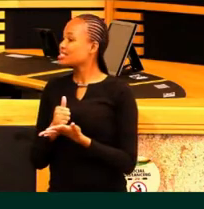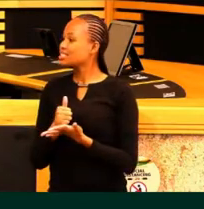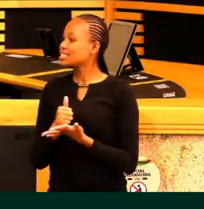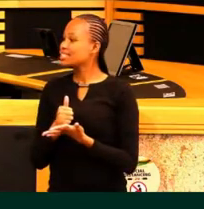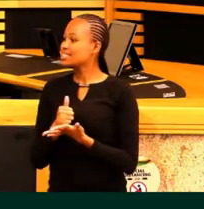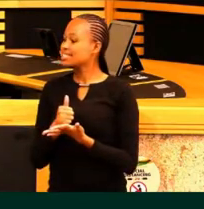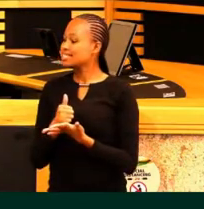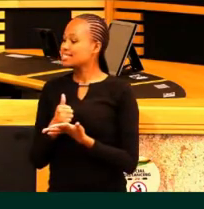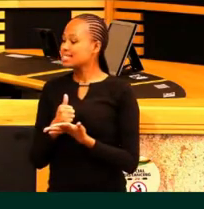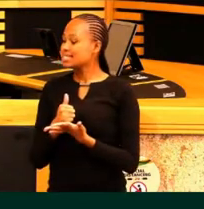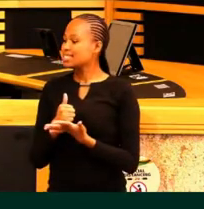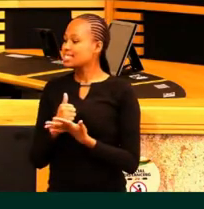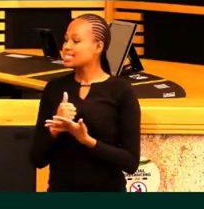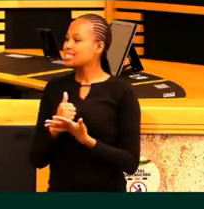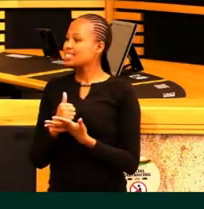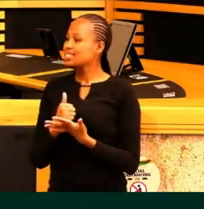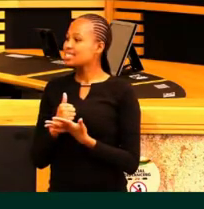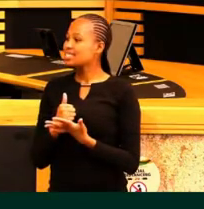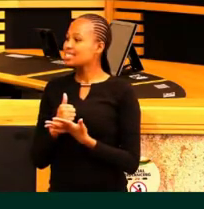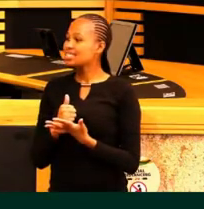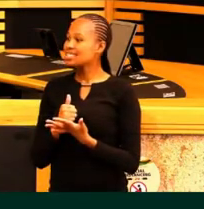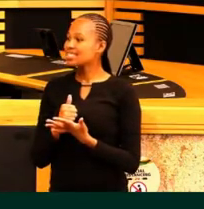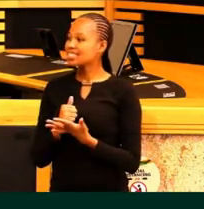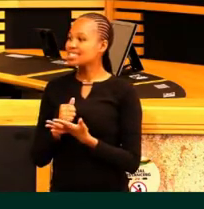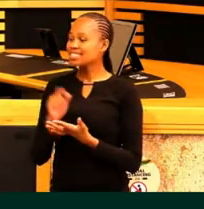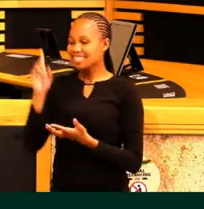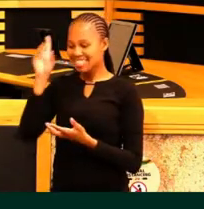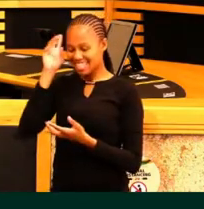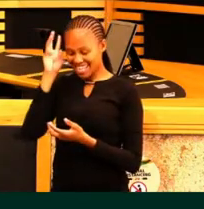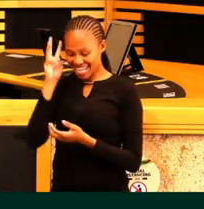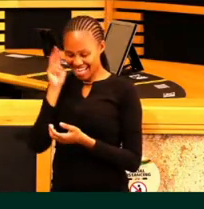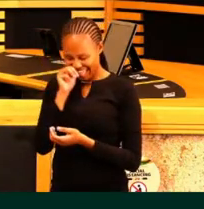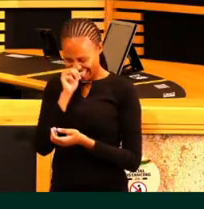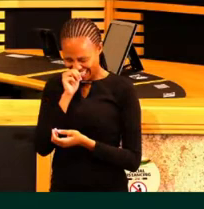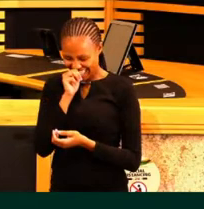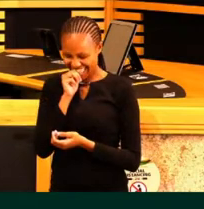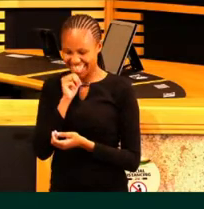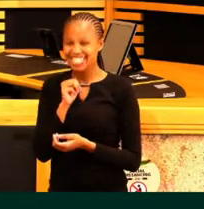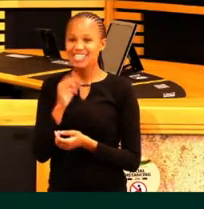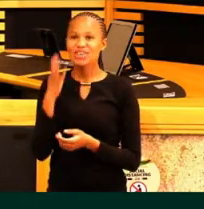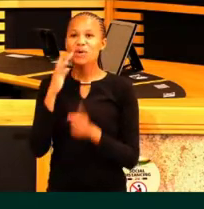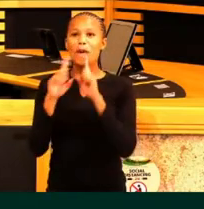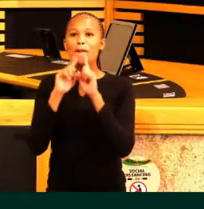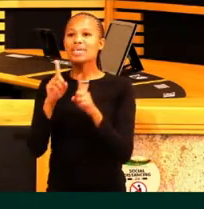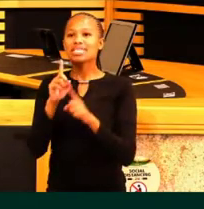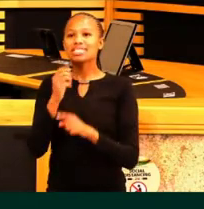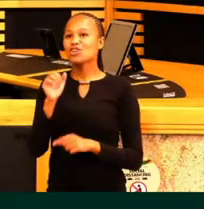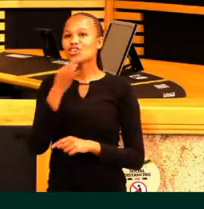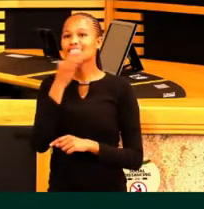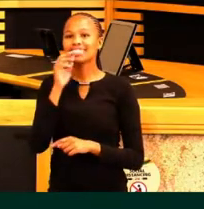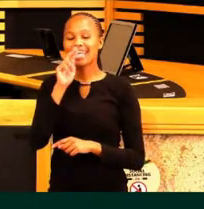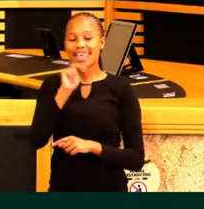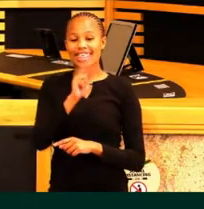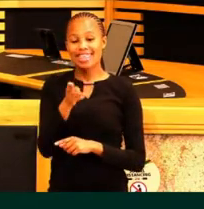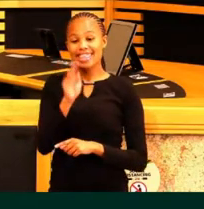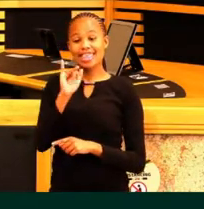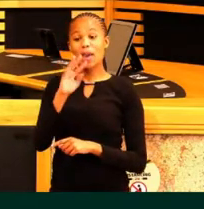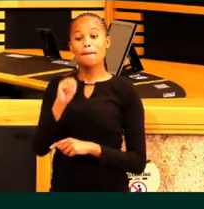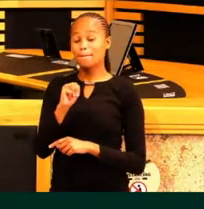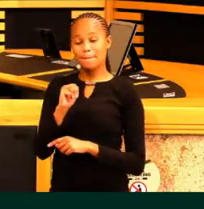her opportunity please afford hair speaker hands we have managed to